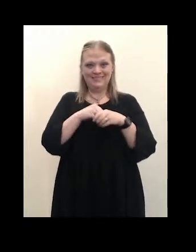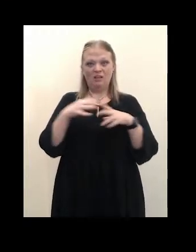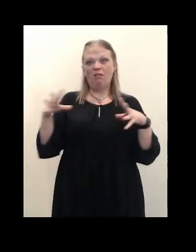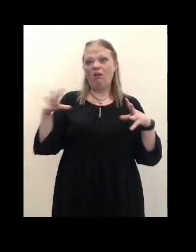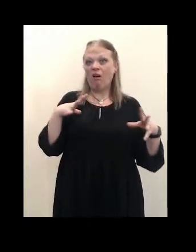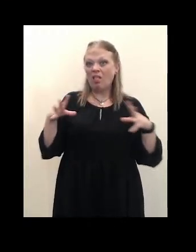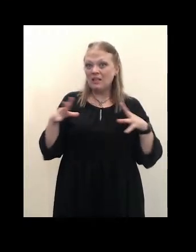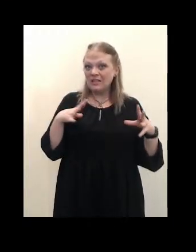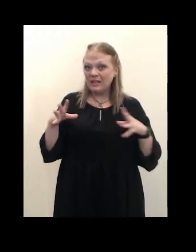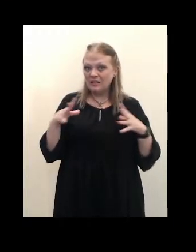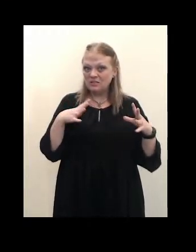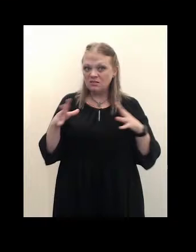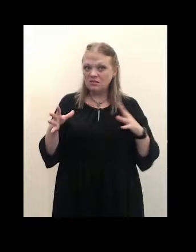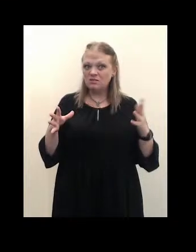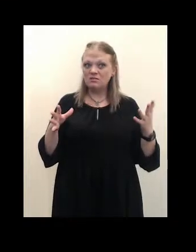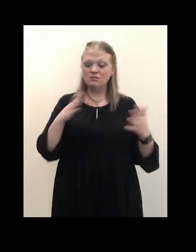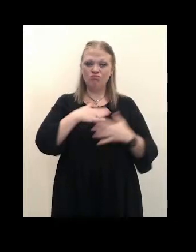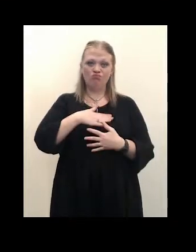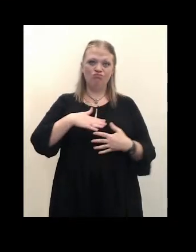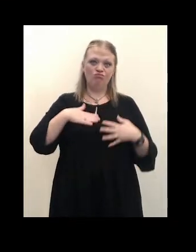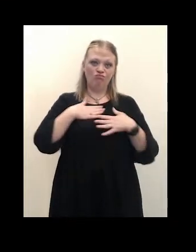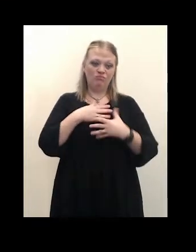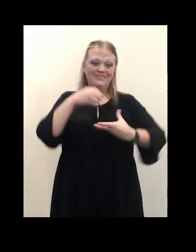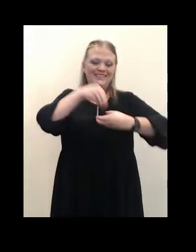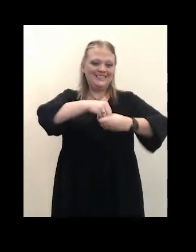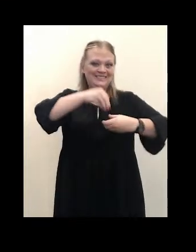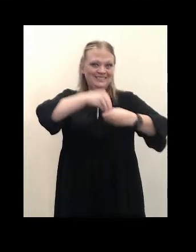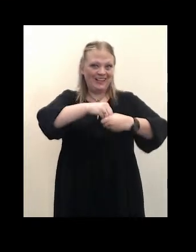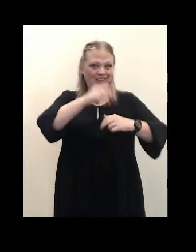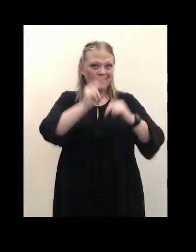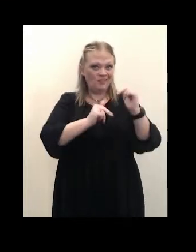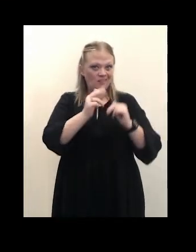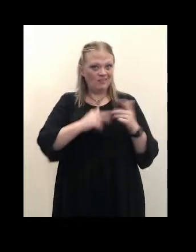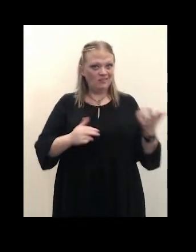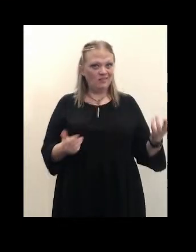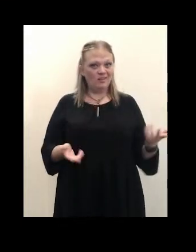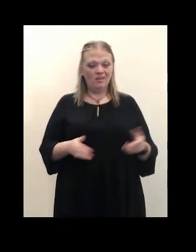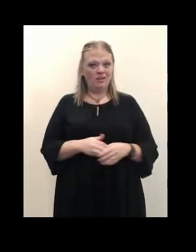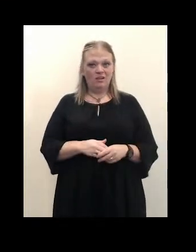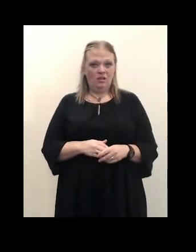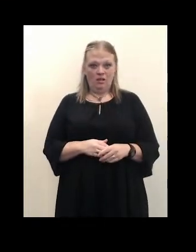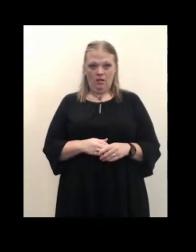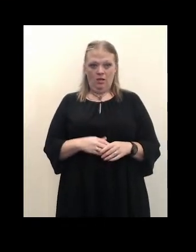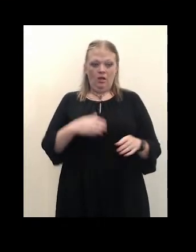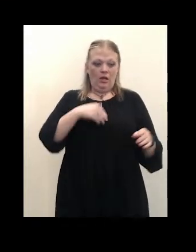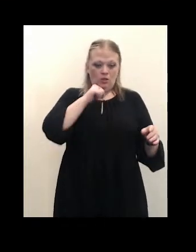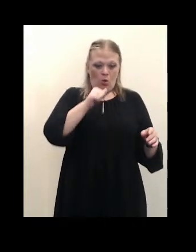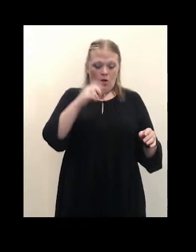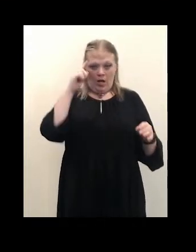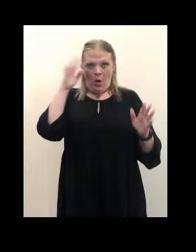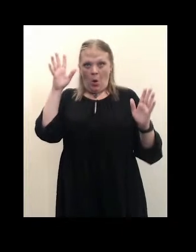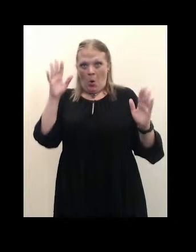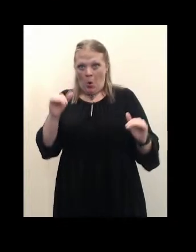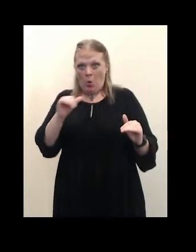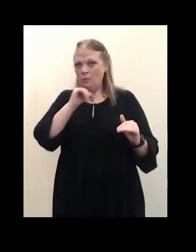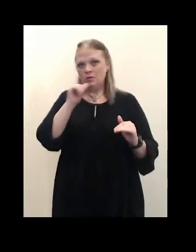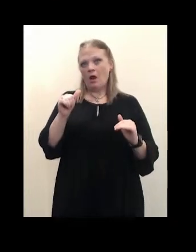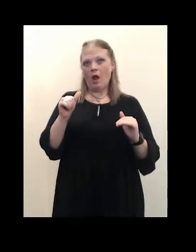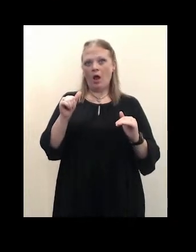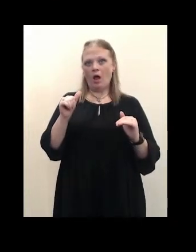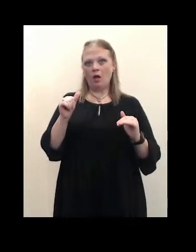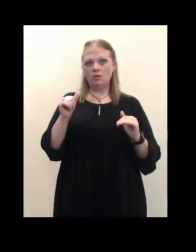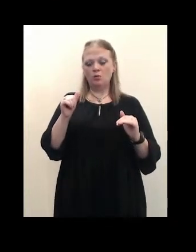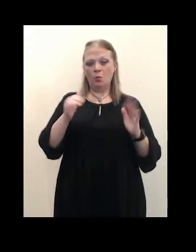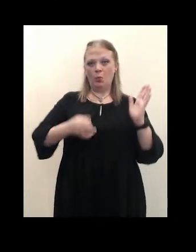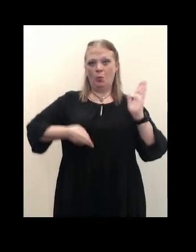that people are enjoying indoors. I don't, and I hope it will not be as high as last year. Primary